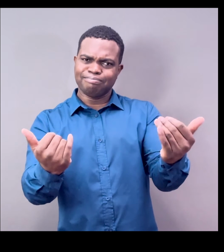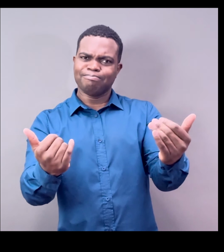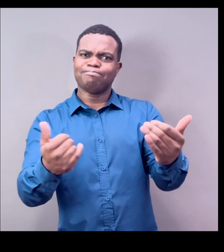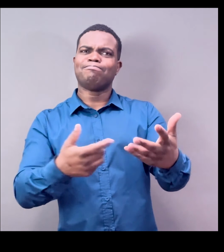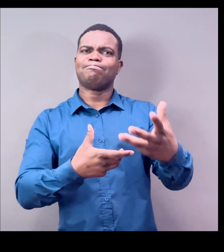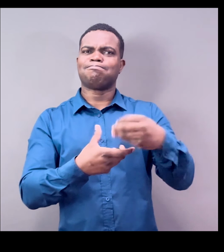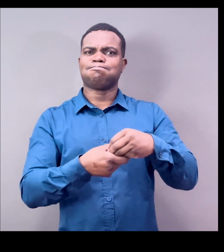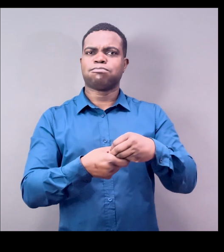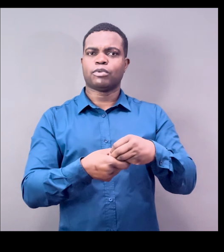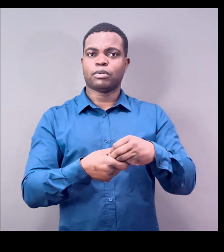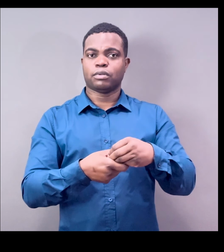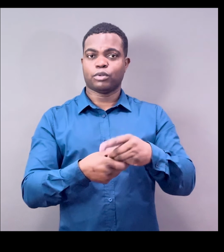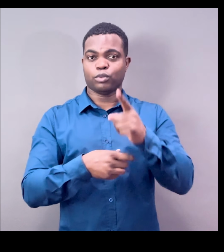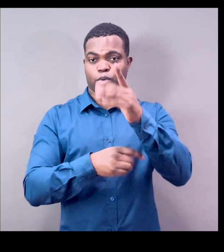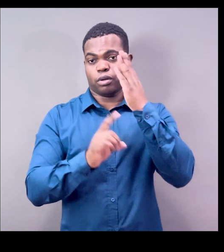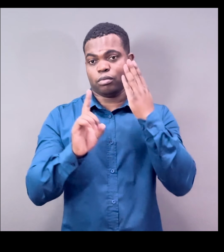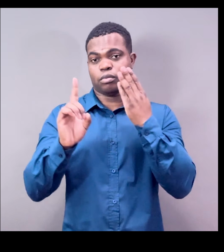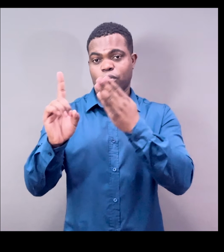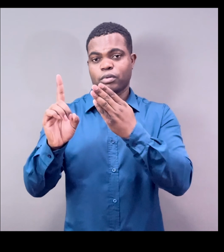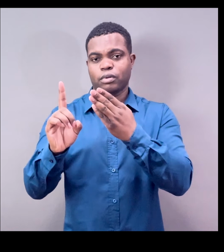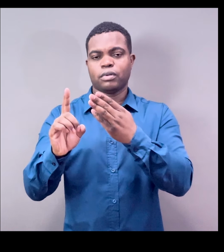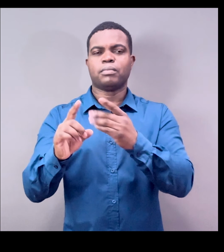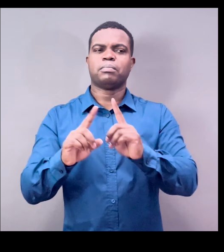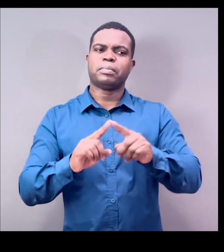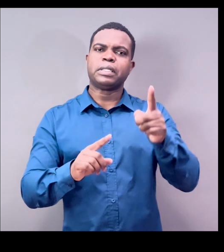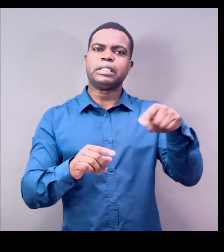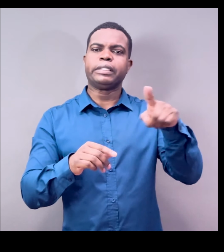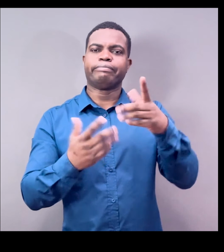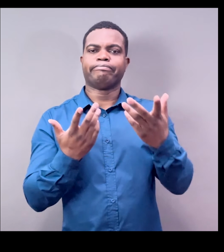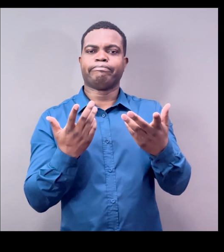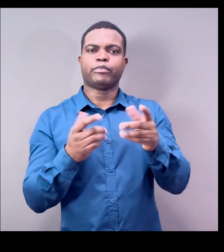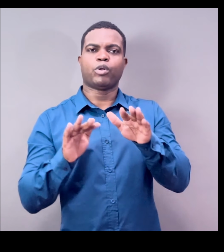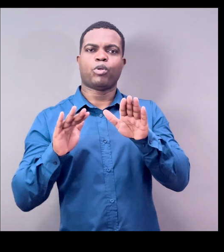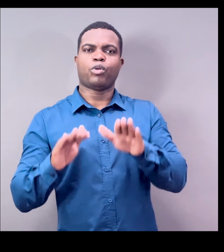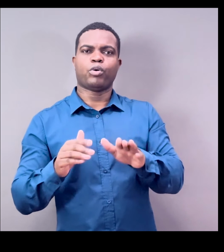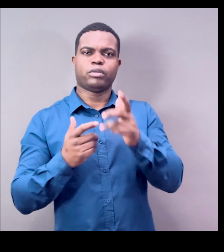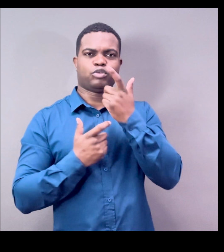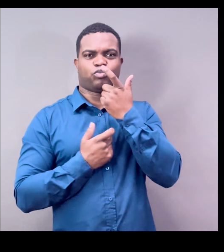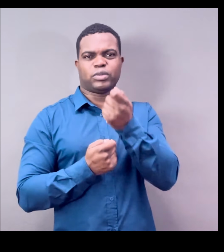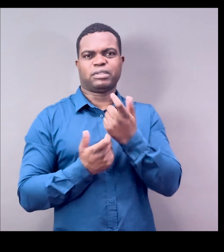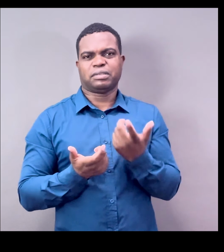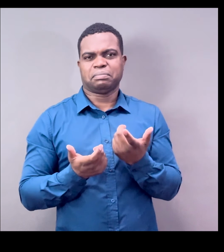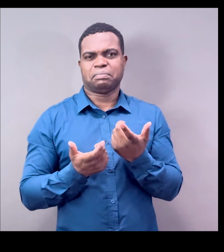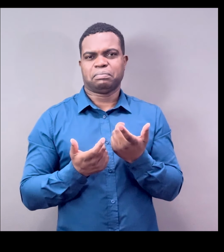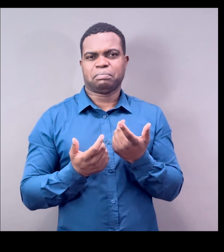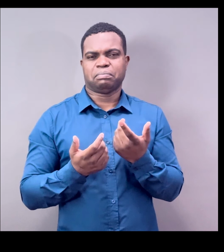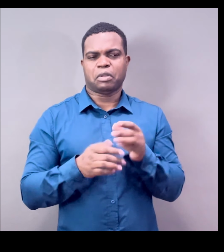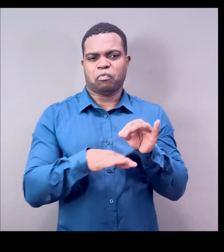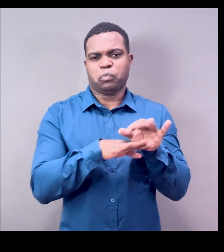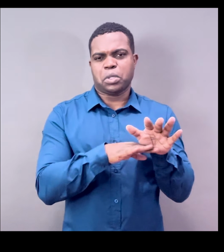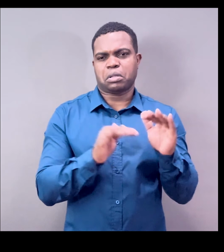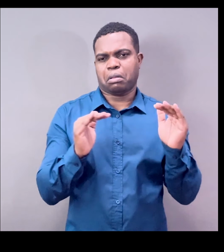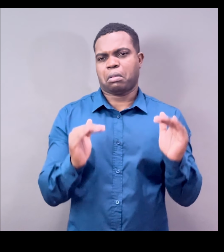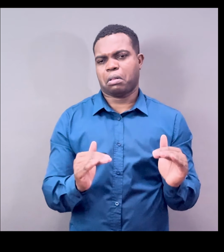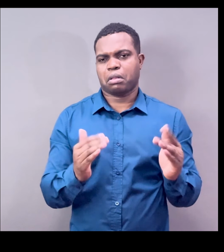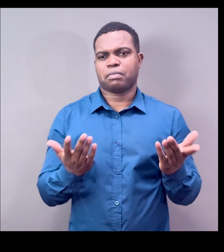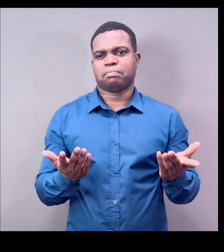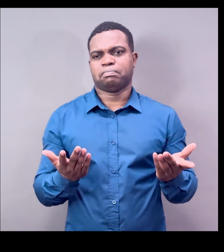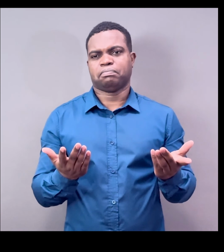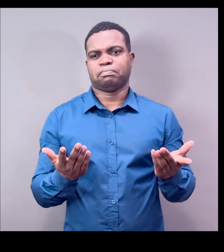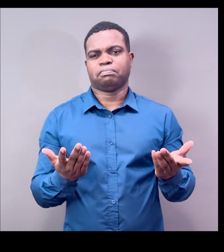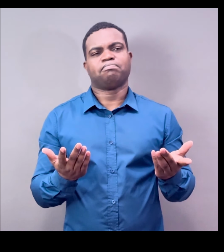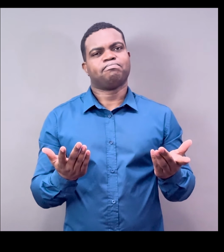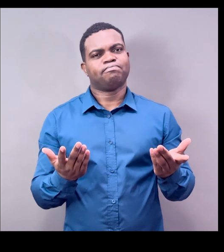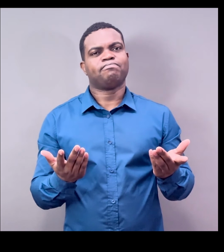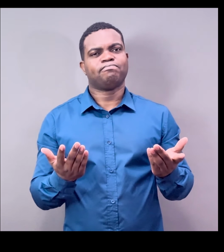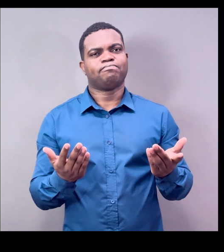efforts. Now we have the low influence and low interest. That means they don't have interest and they don't have influence. You may